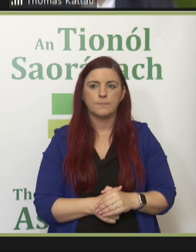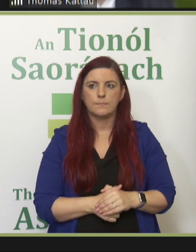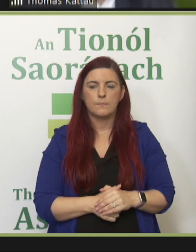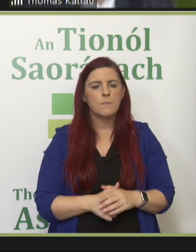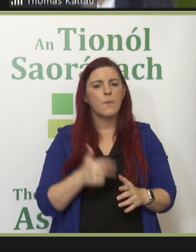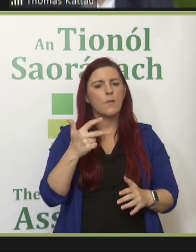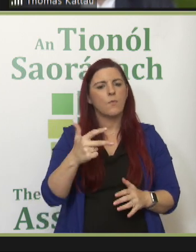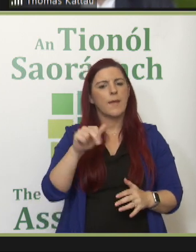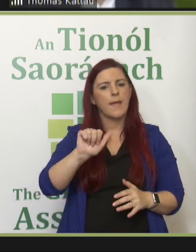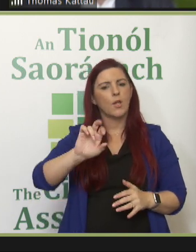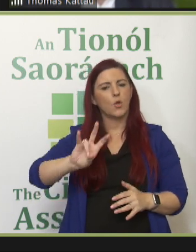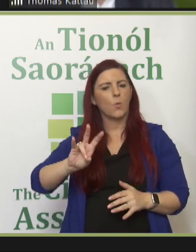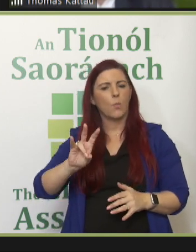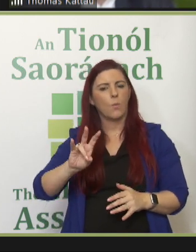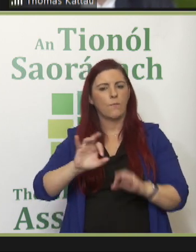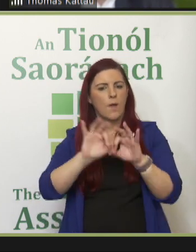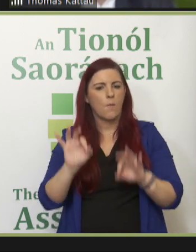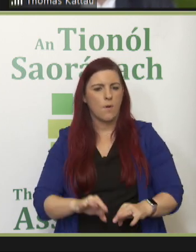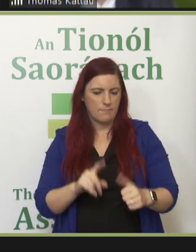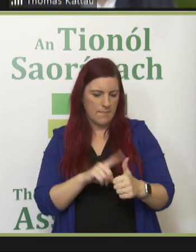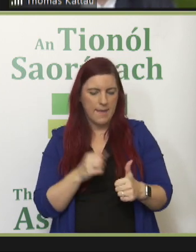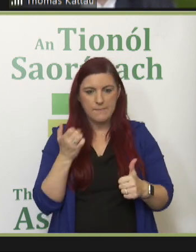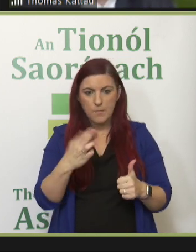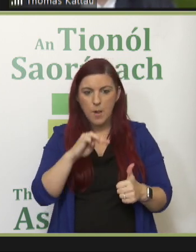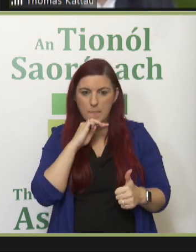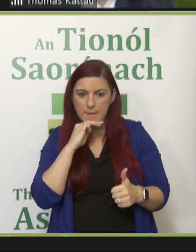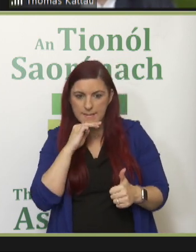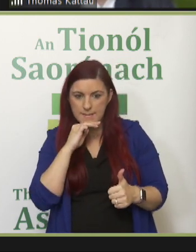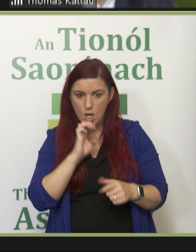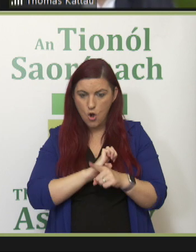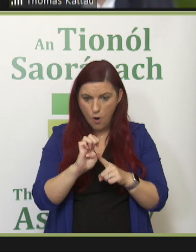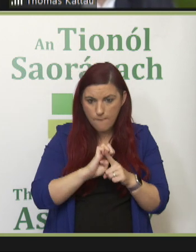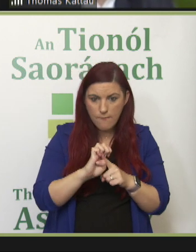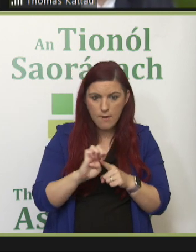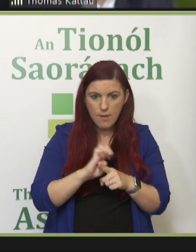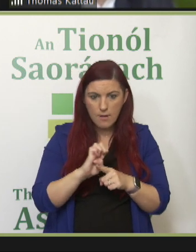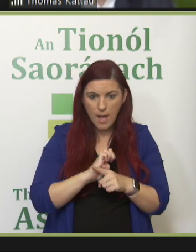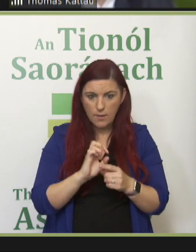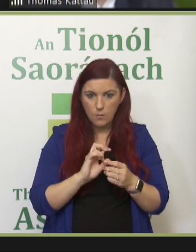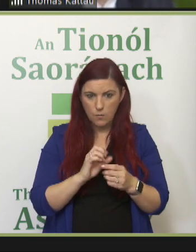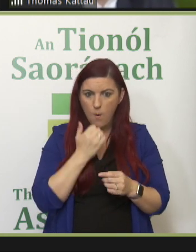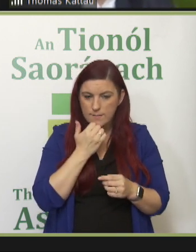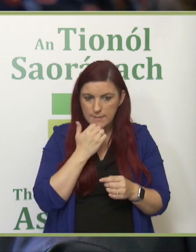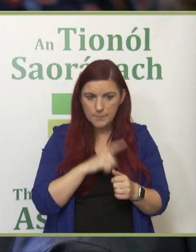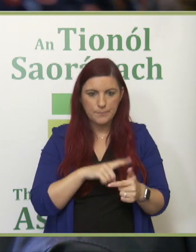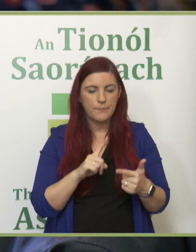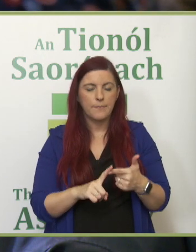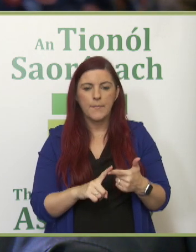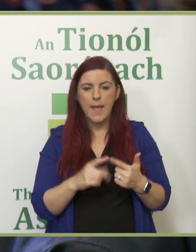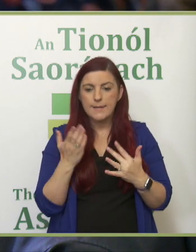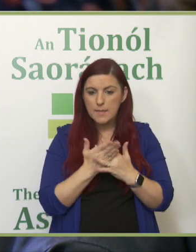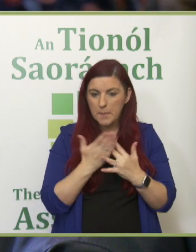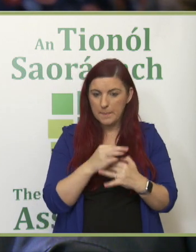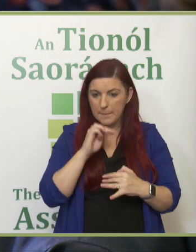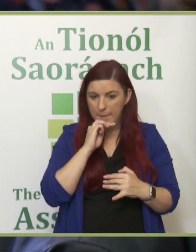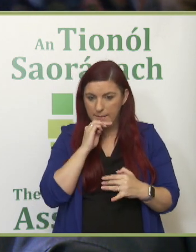The availability means the existence in sufficient quantity of healthcare services. The accessibility means the ability of people to